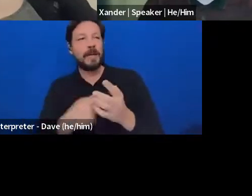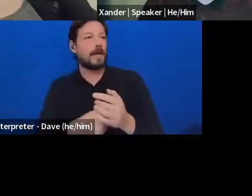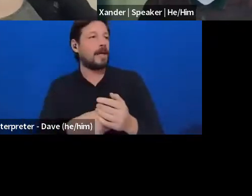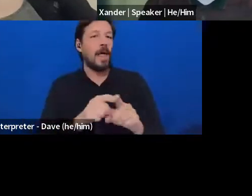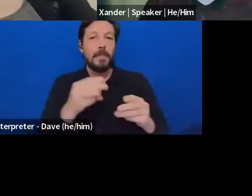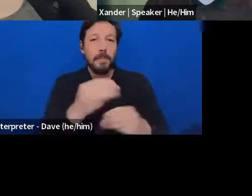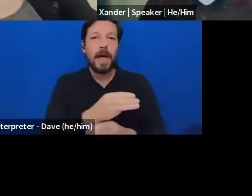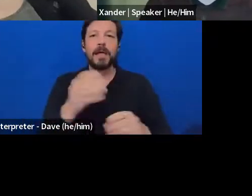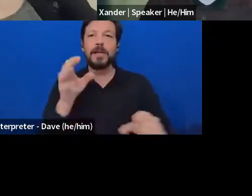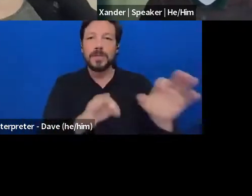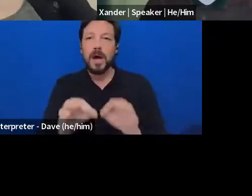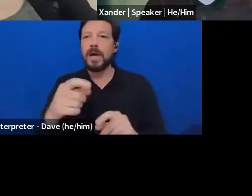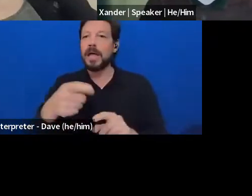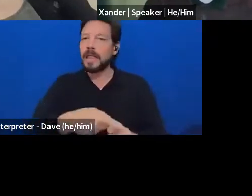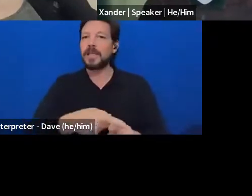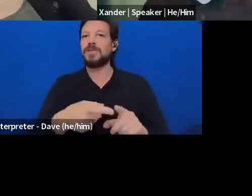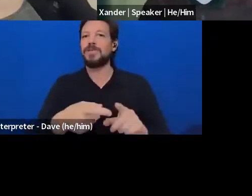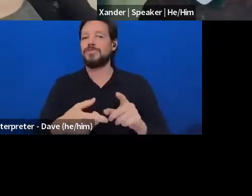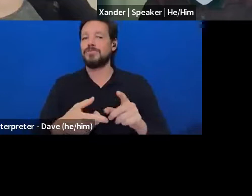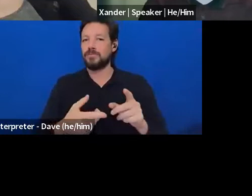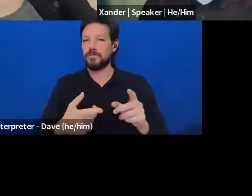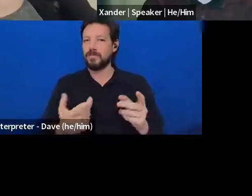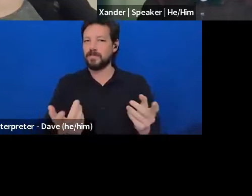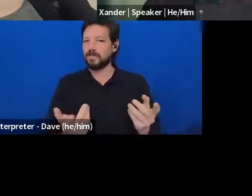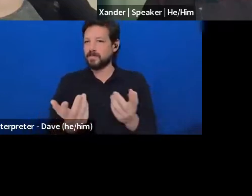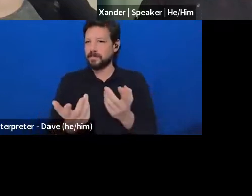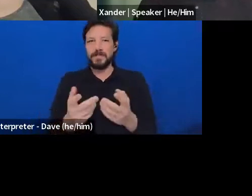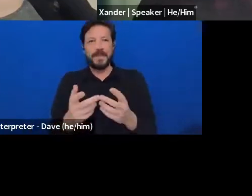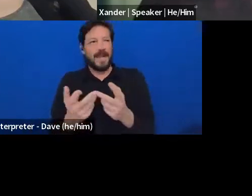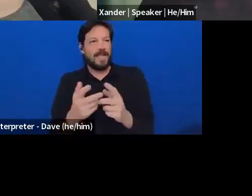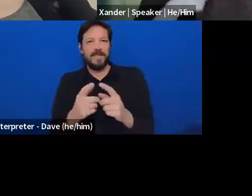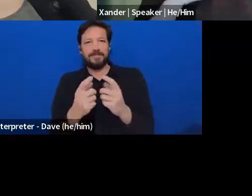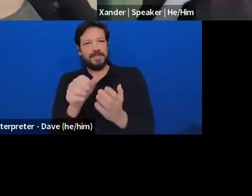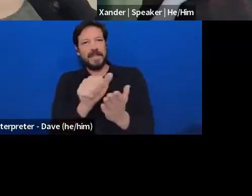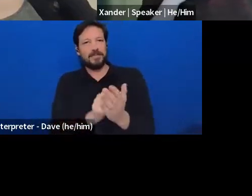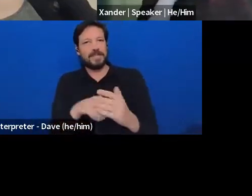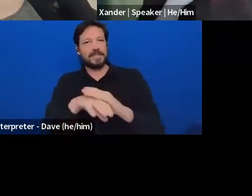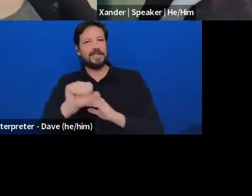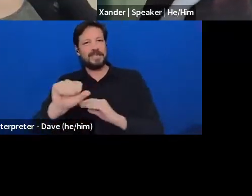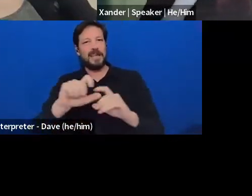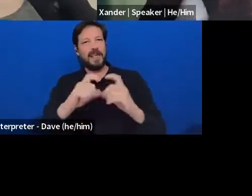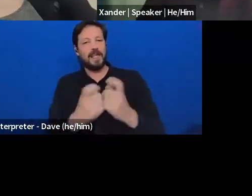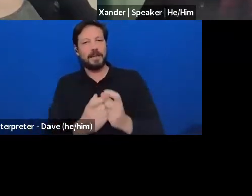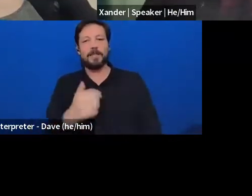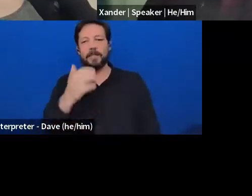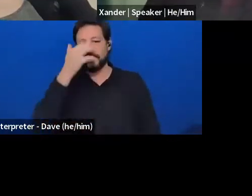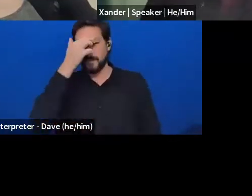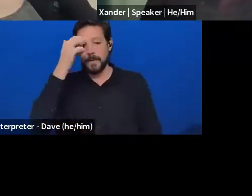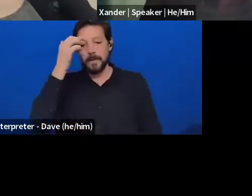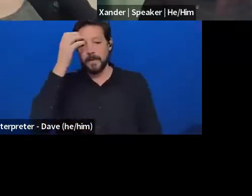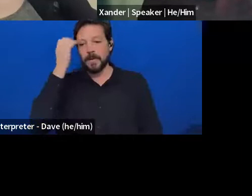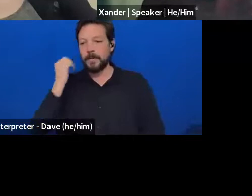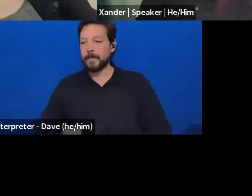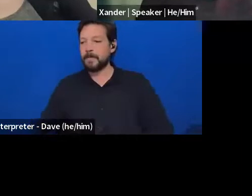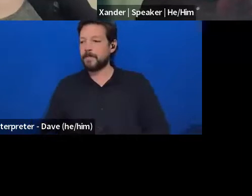science, English, and the actual stuff that's happening in their grade. So we wanted to introduce this idea as early